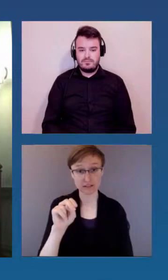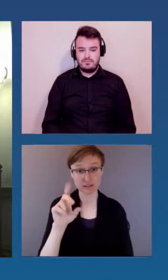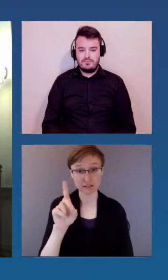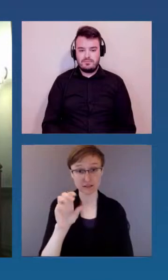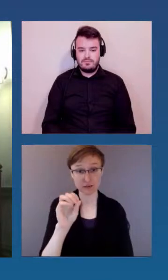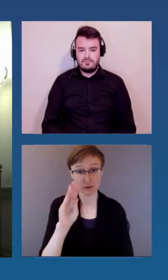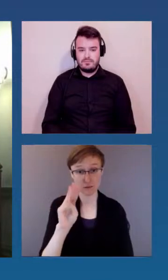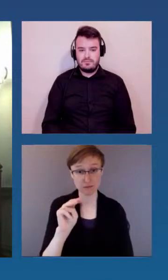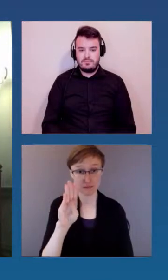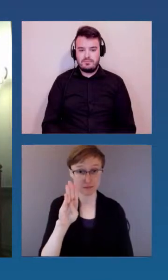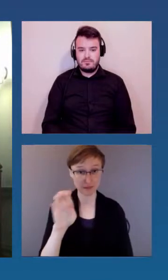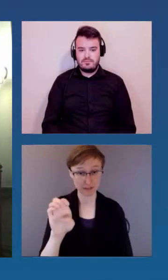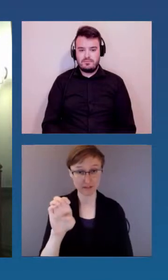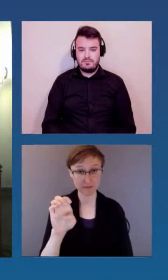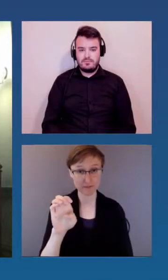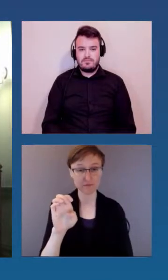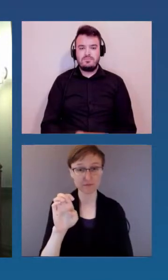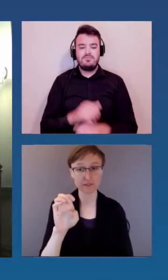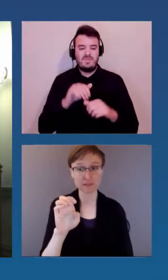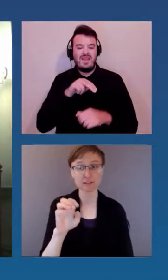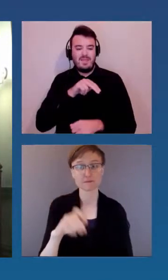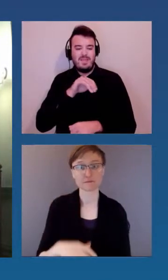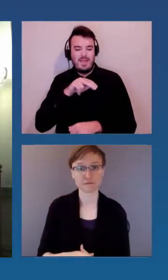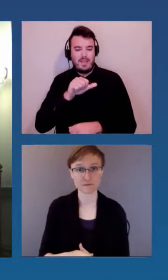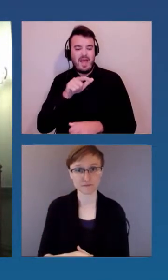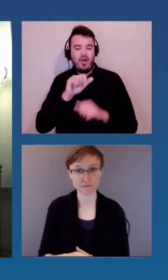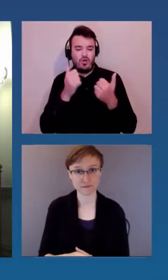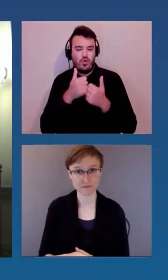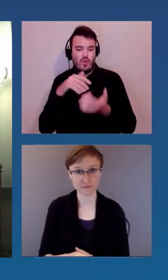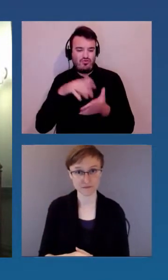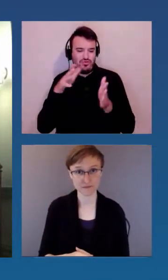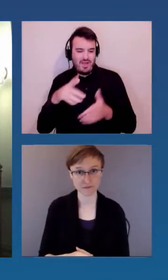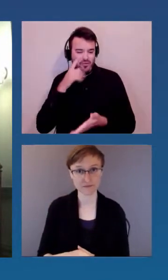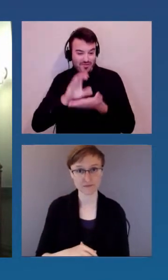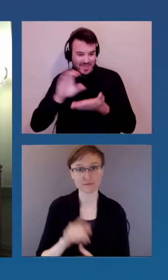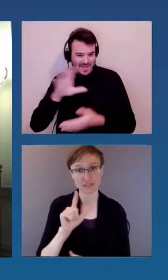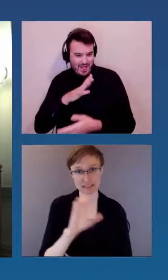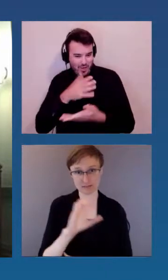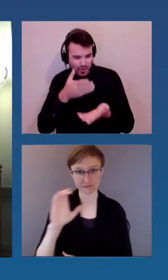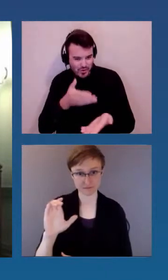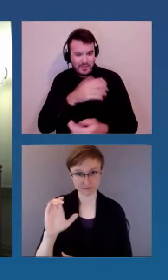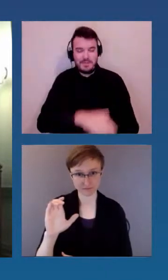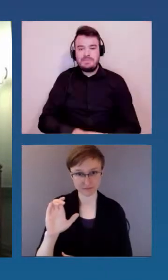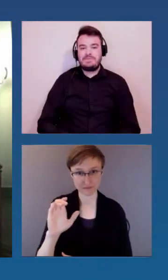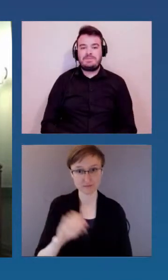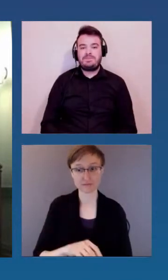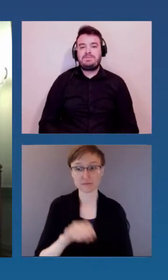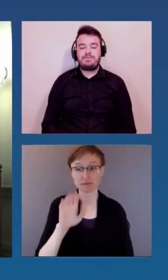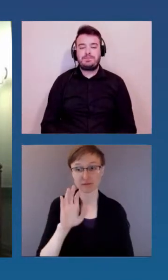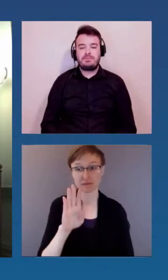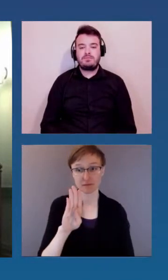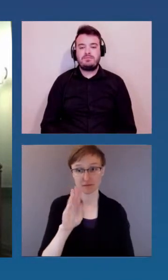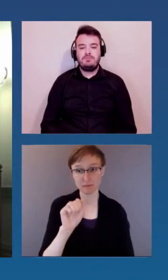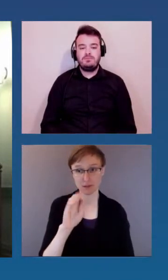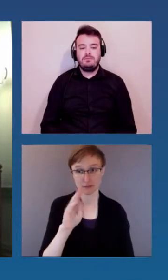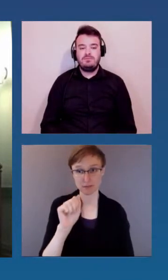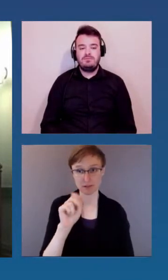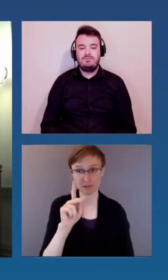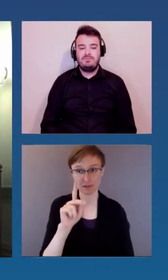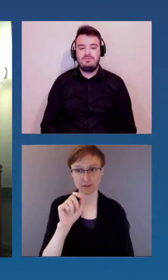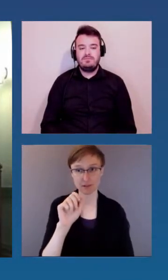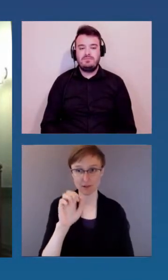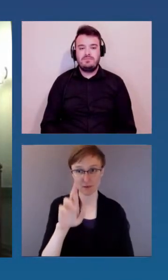Nemdombe, Association étudiante Cité collégiale, and Babacar Faye, University of Ottawa Students Union.